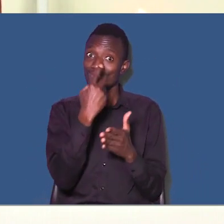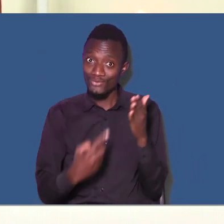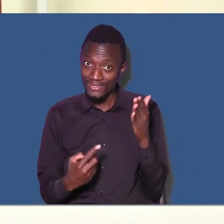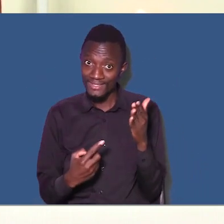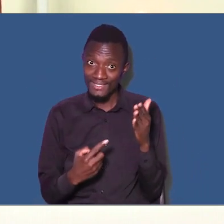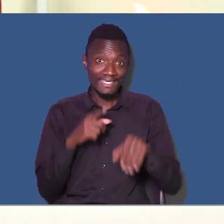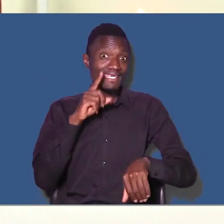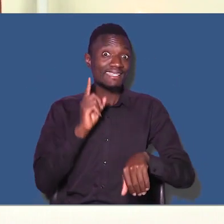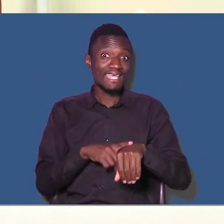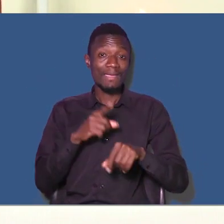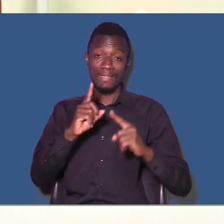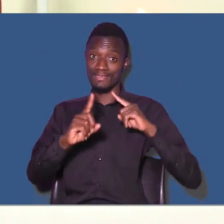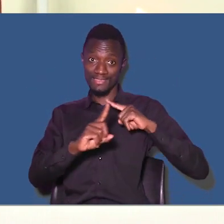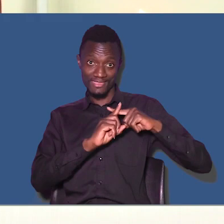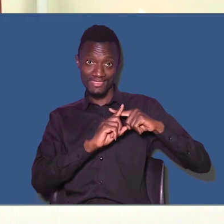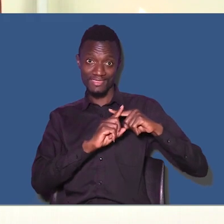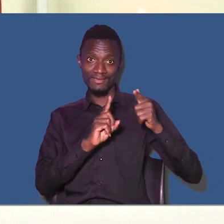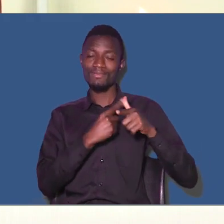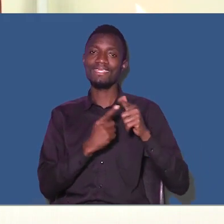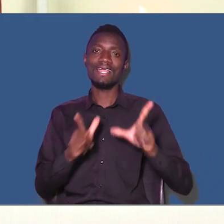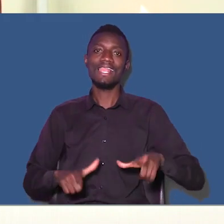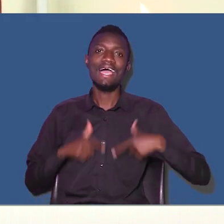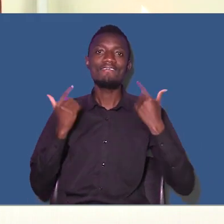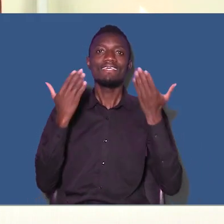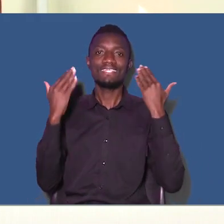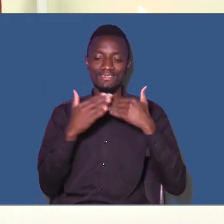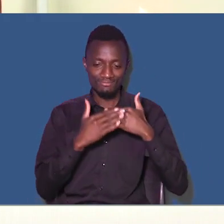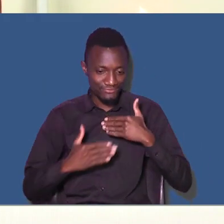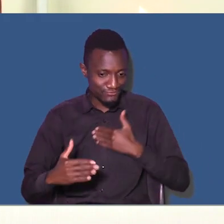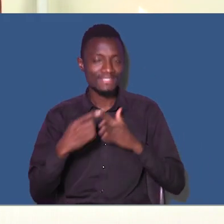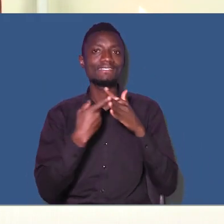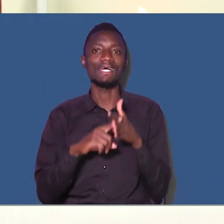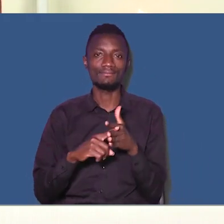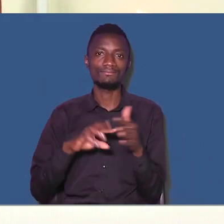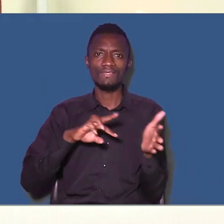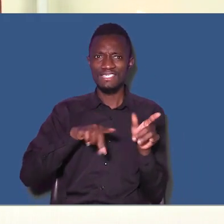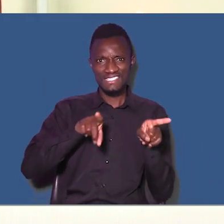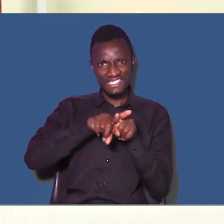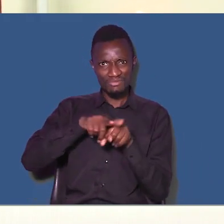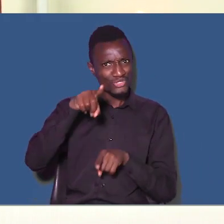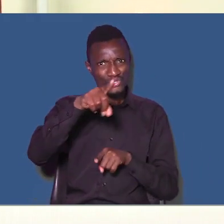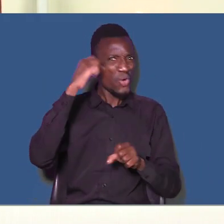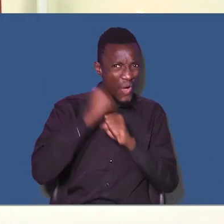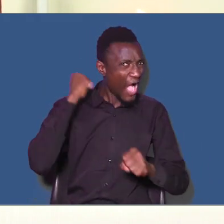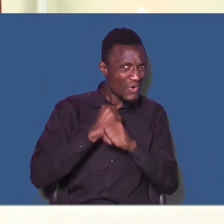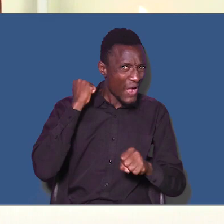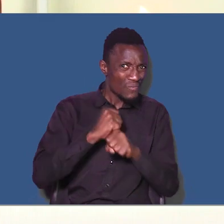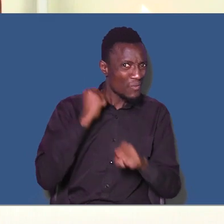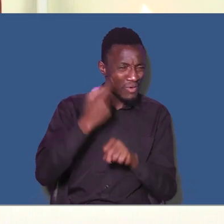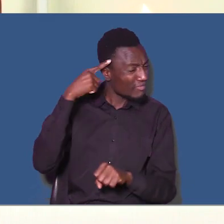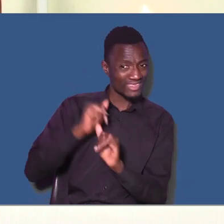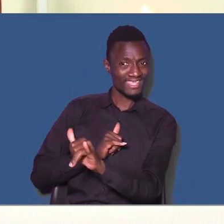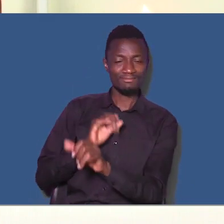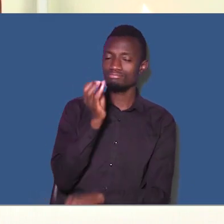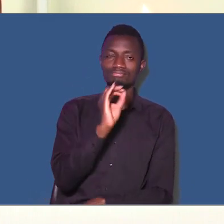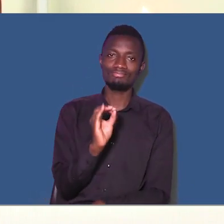God's promise. You don't need to work for it, because it is yours. God has given it to